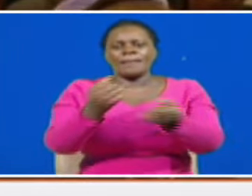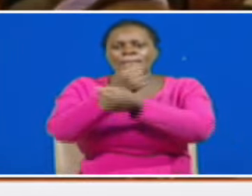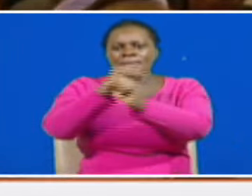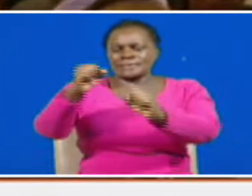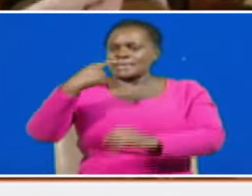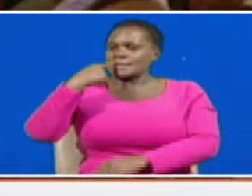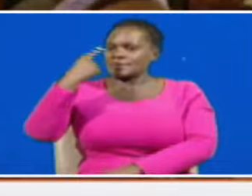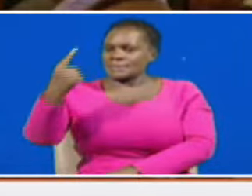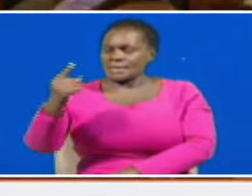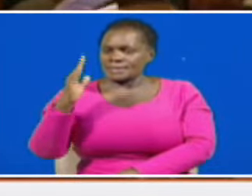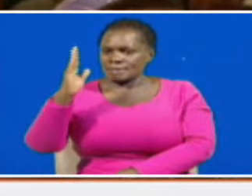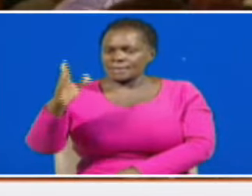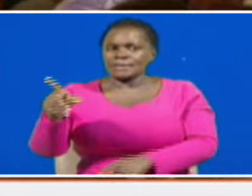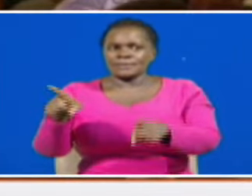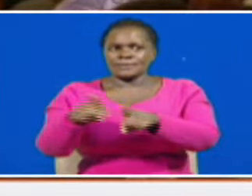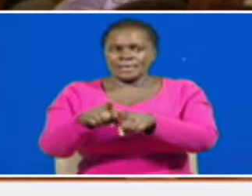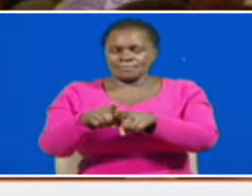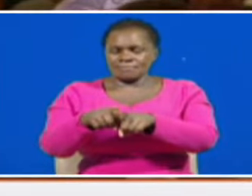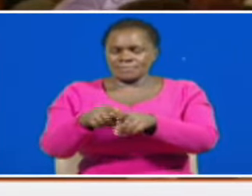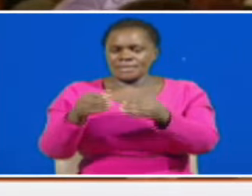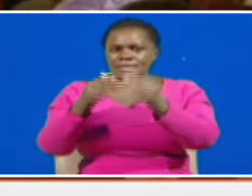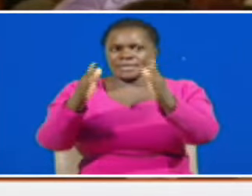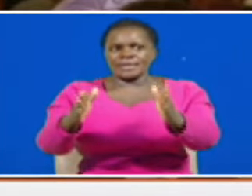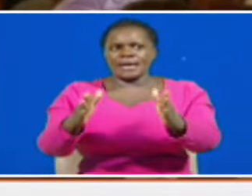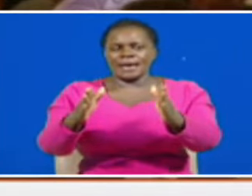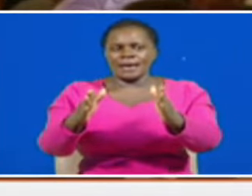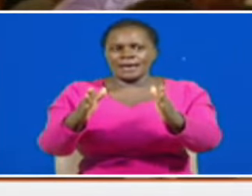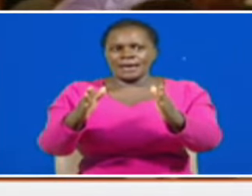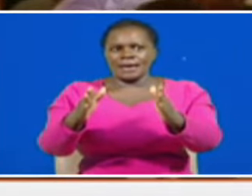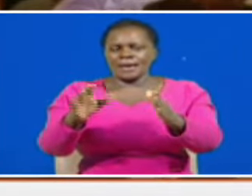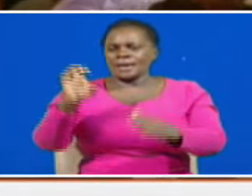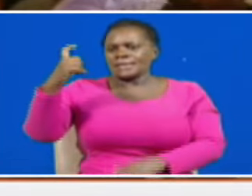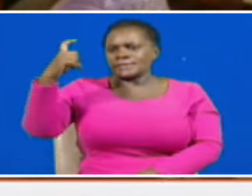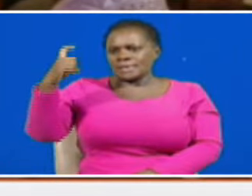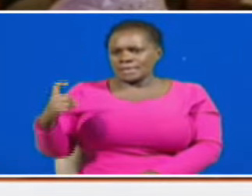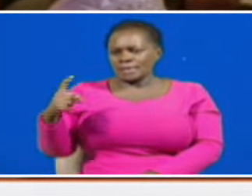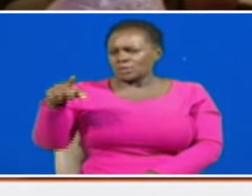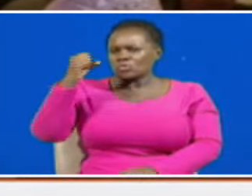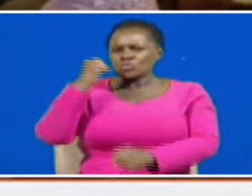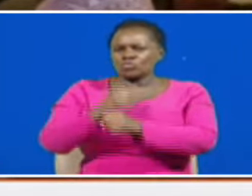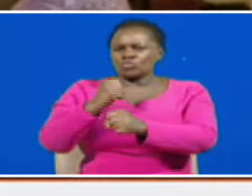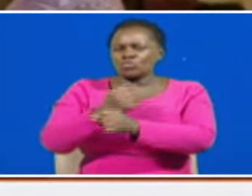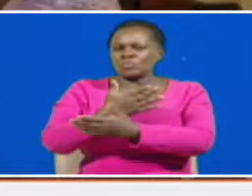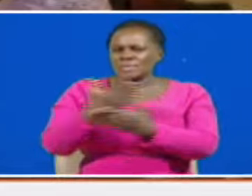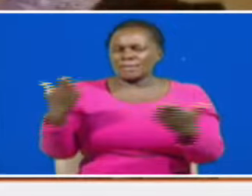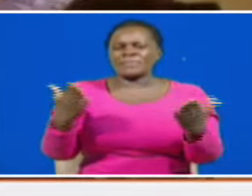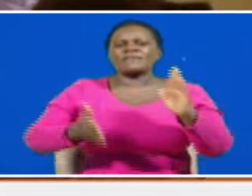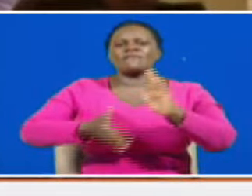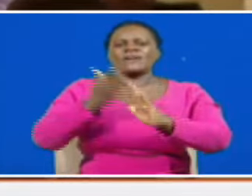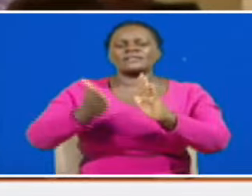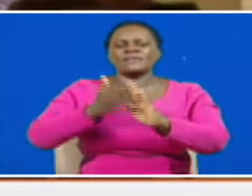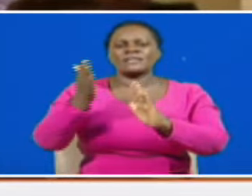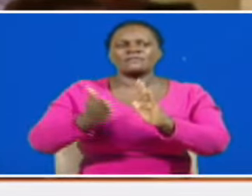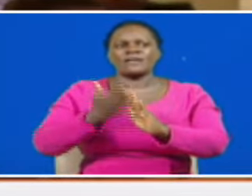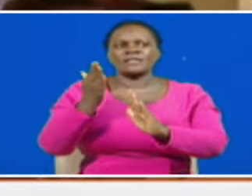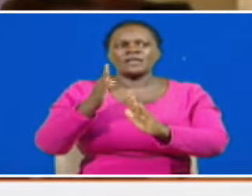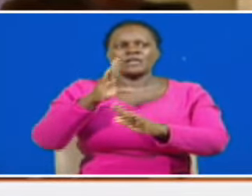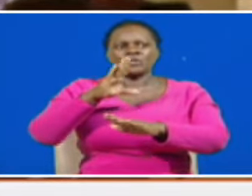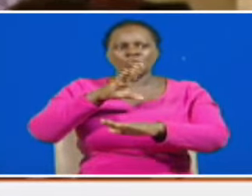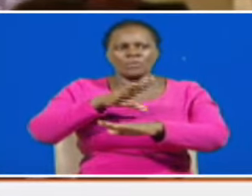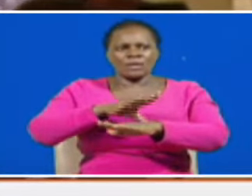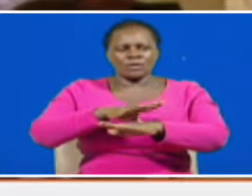state and the general of the republic. Your Excellency, whatever it is that needs to be done, get it done. We need to be able to get